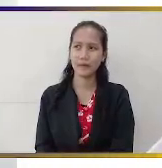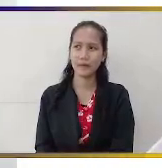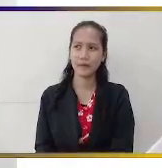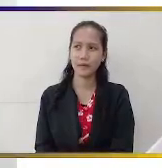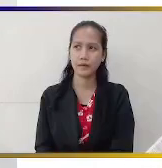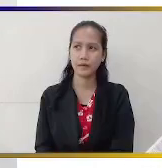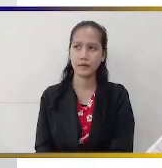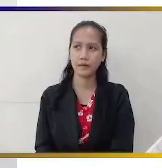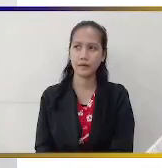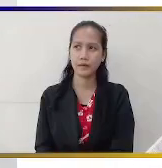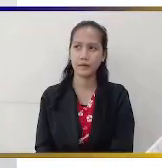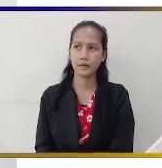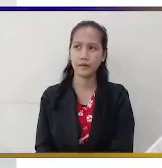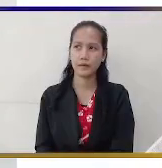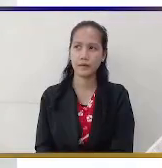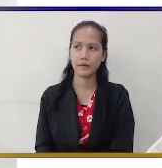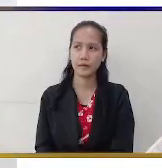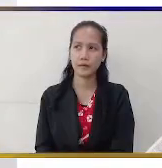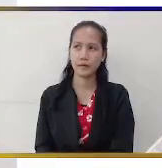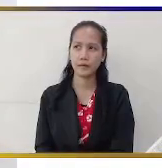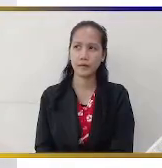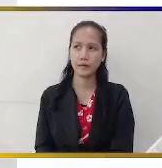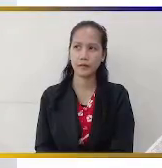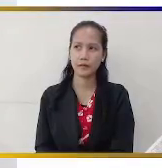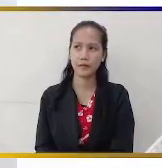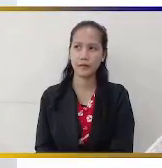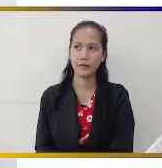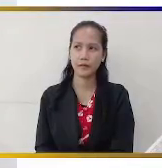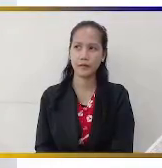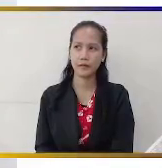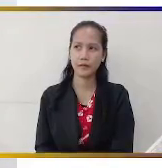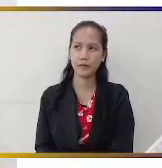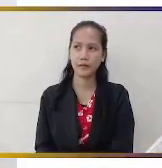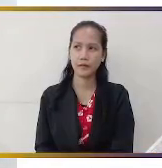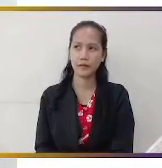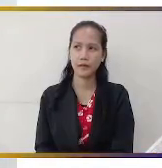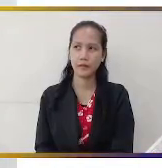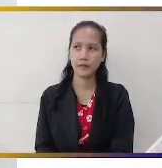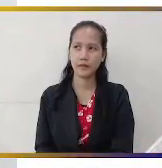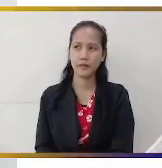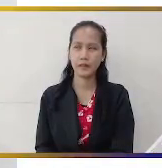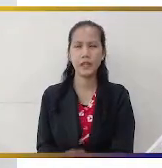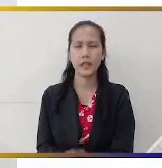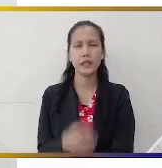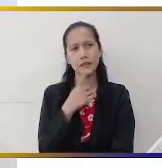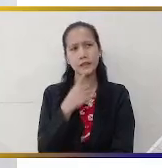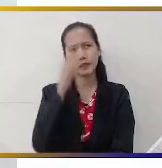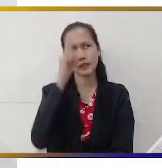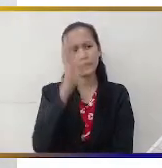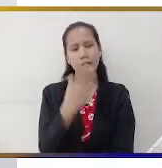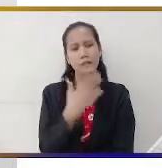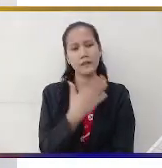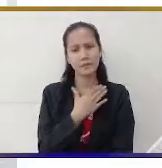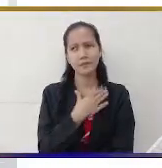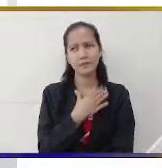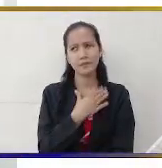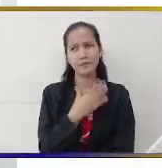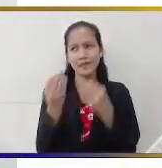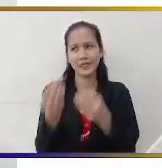God is going to take it, and then God's going to look and say, I'm going to give him something bigger.